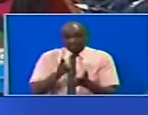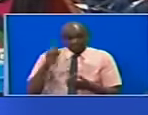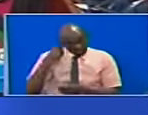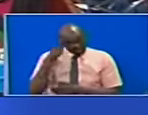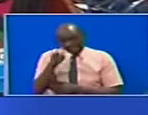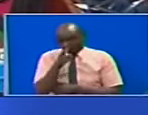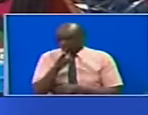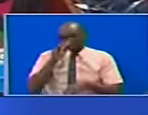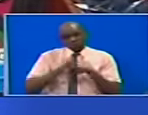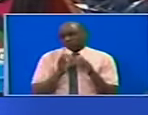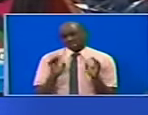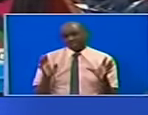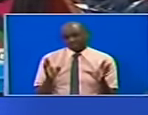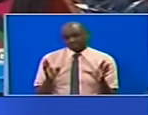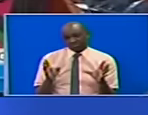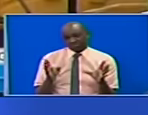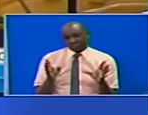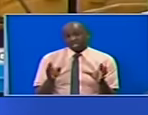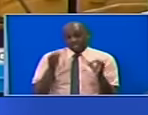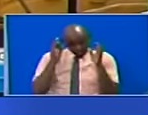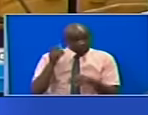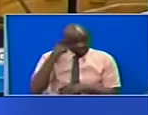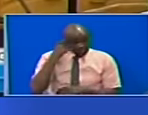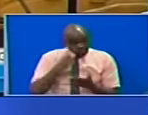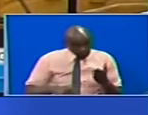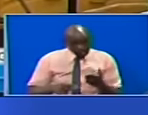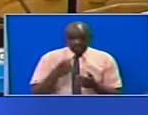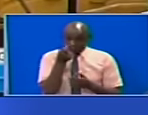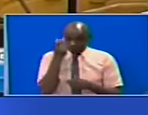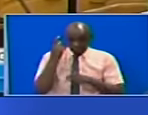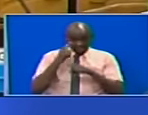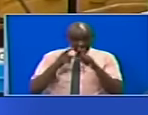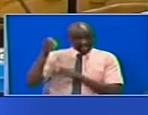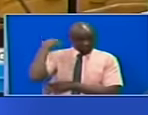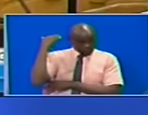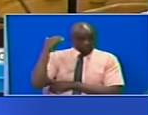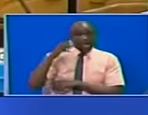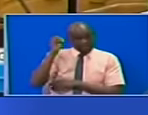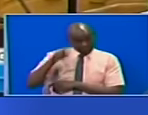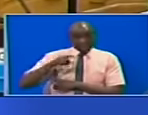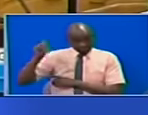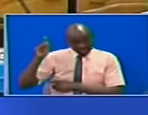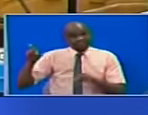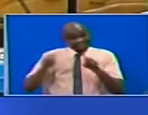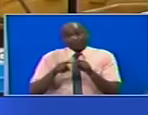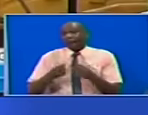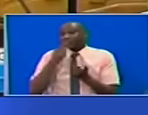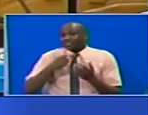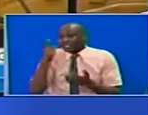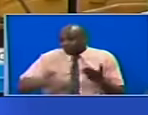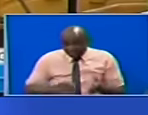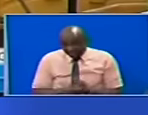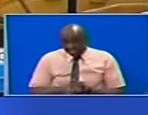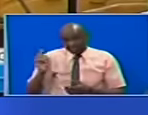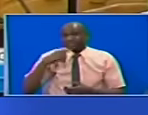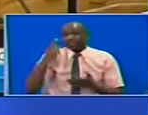not unprecedented, because if you remember a few years ago, parliamentarians did the same thing. They